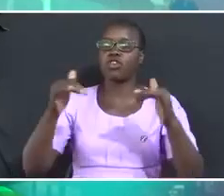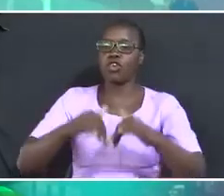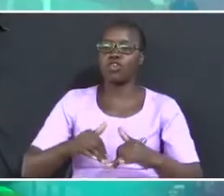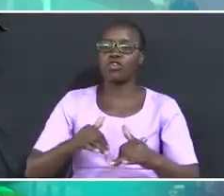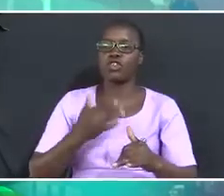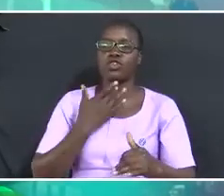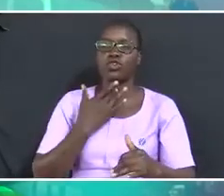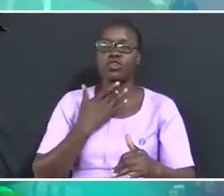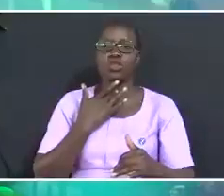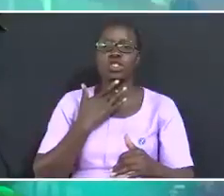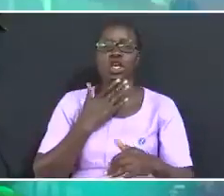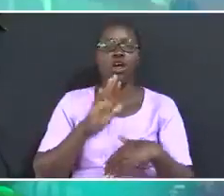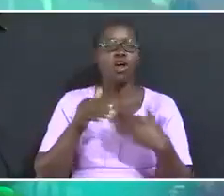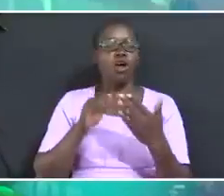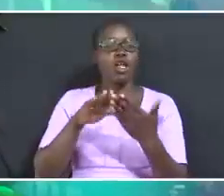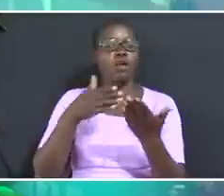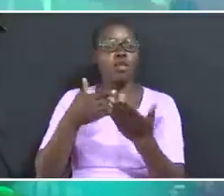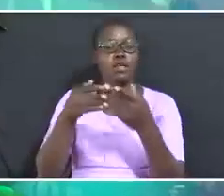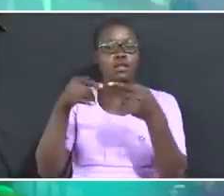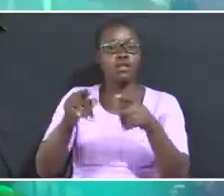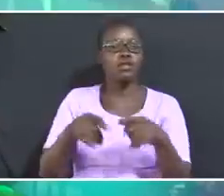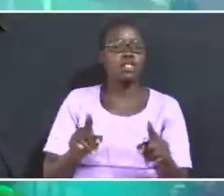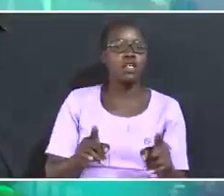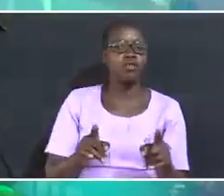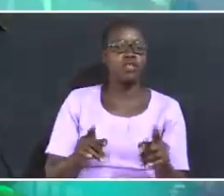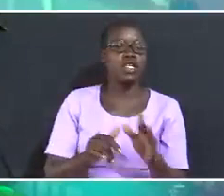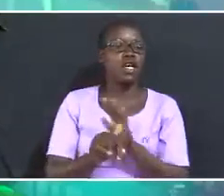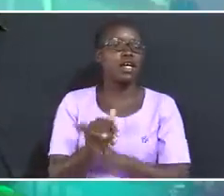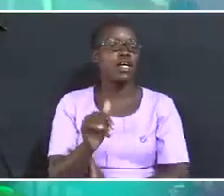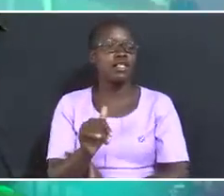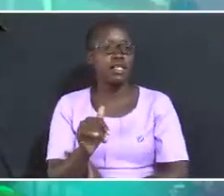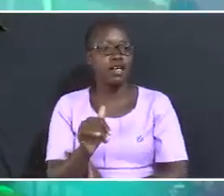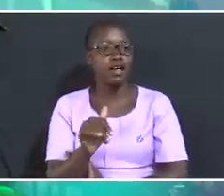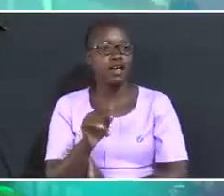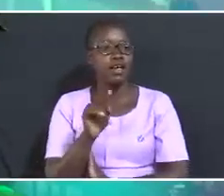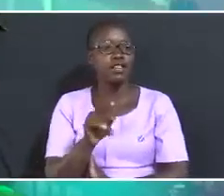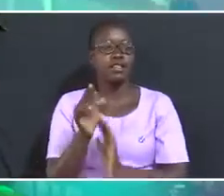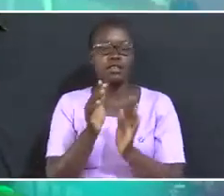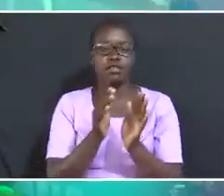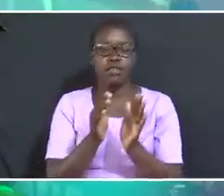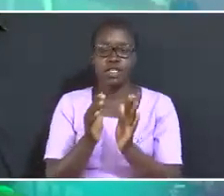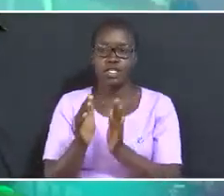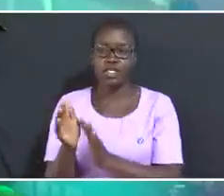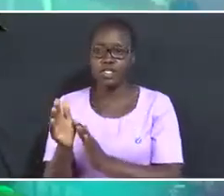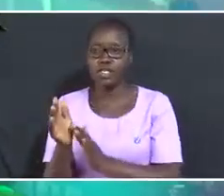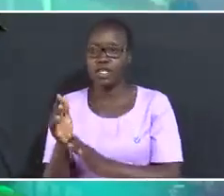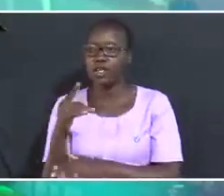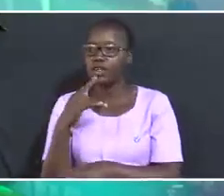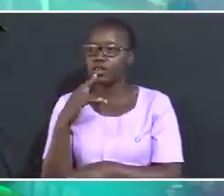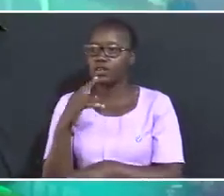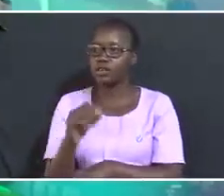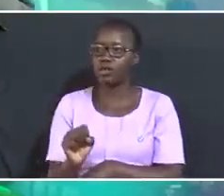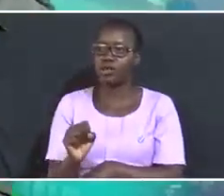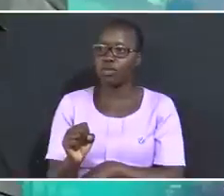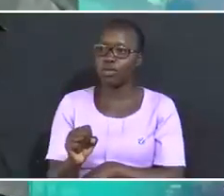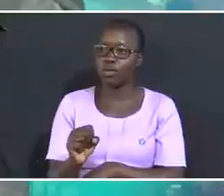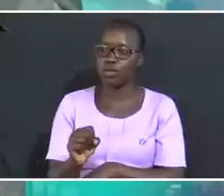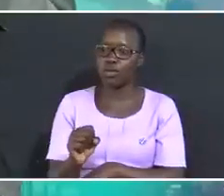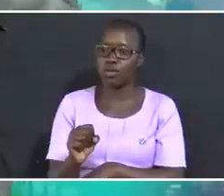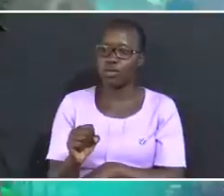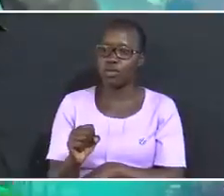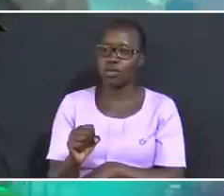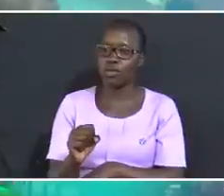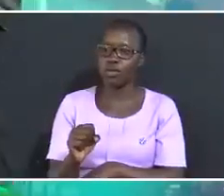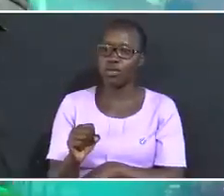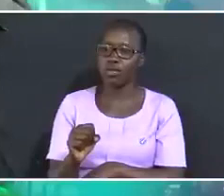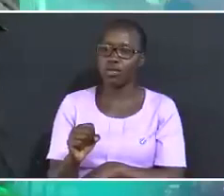general conference, should apply themselves under that strategy. So let's have it. And